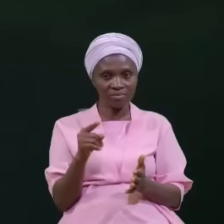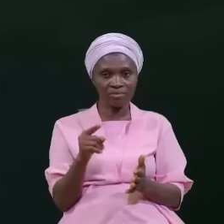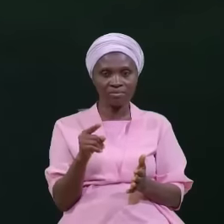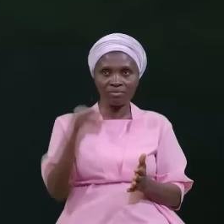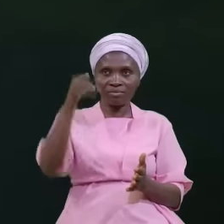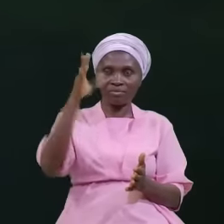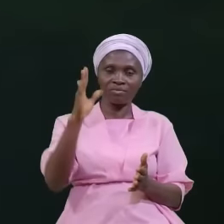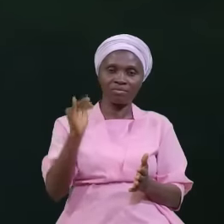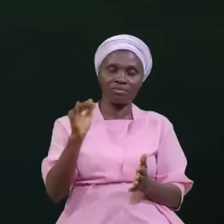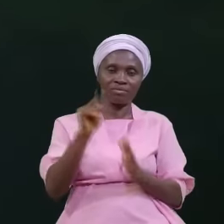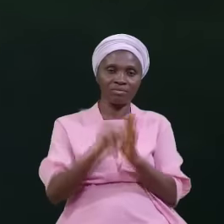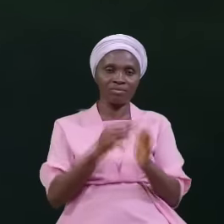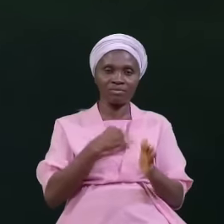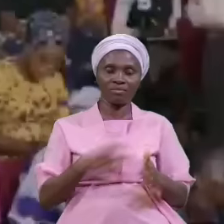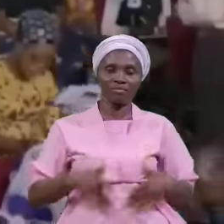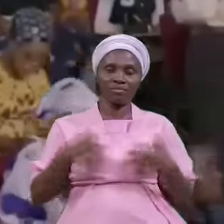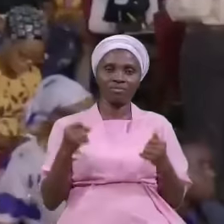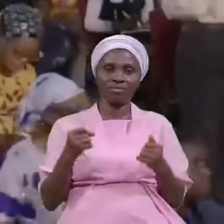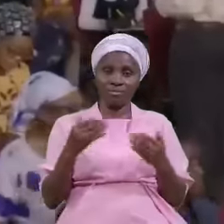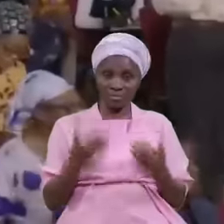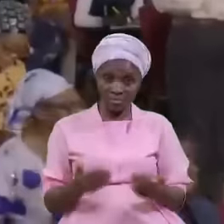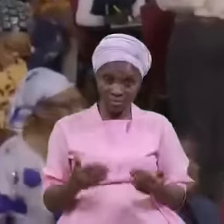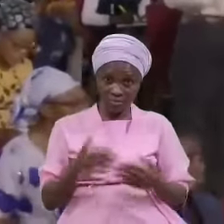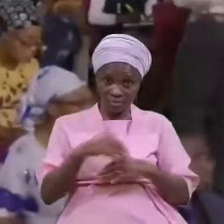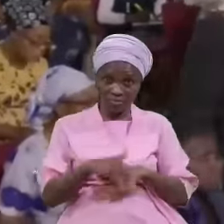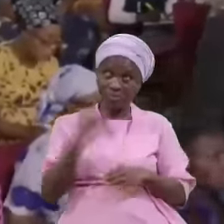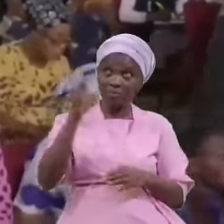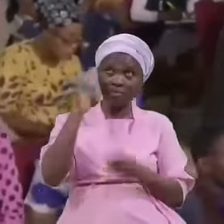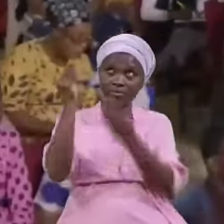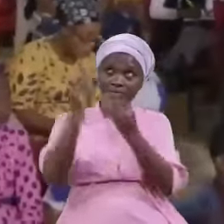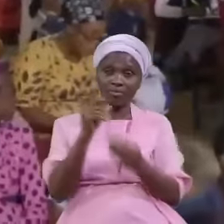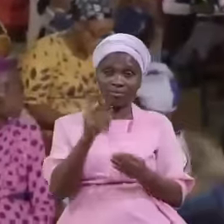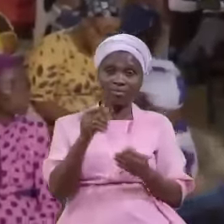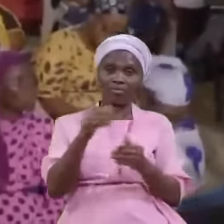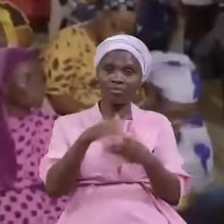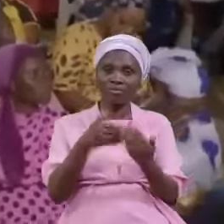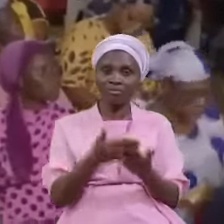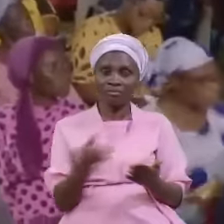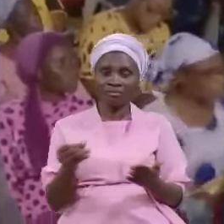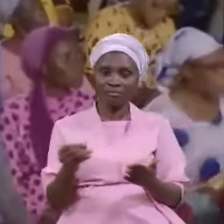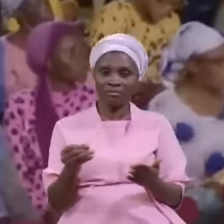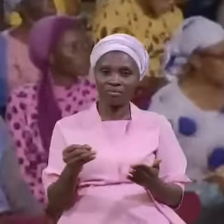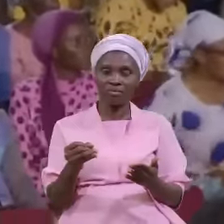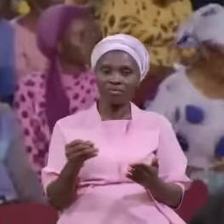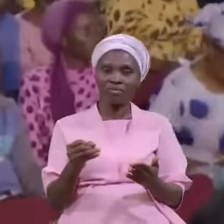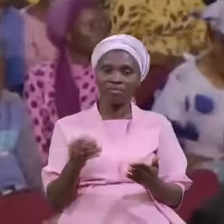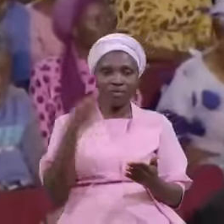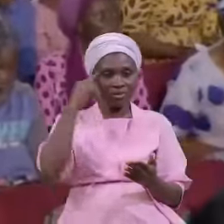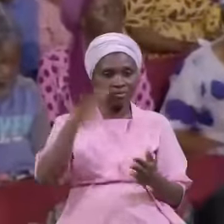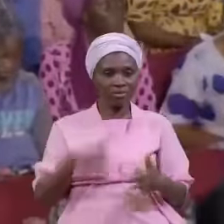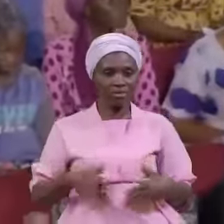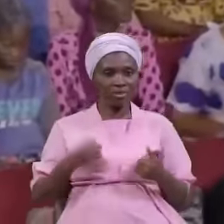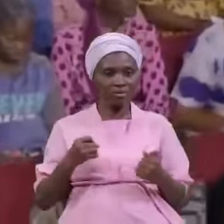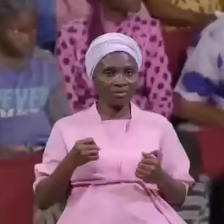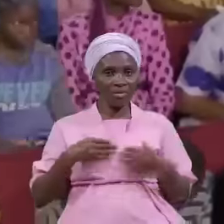Tonight, He'll give you all things that pertain to life. Healing pertains to life. He will give